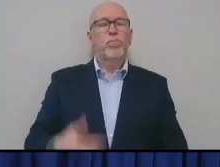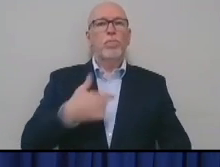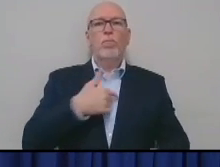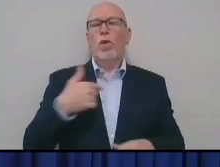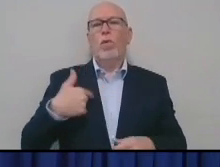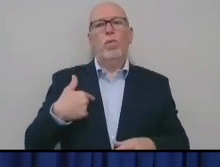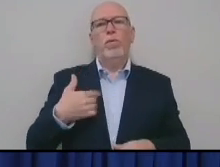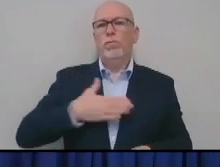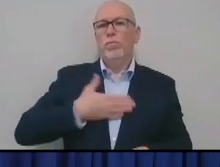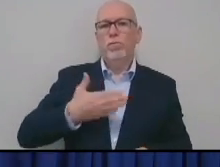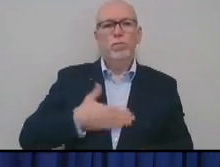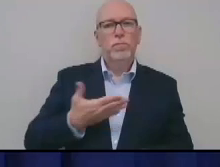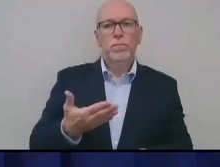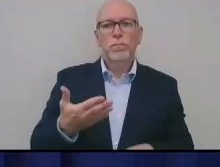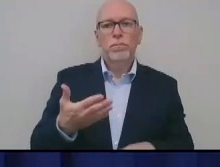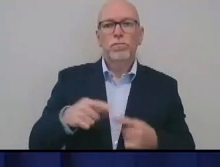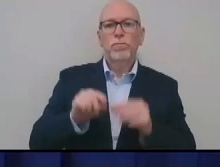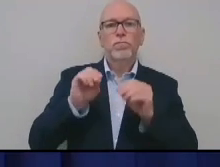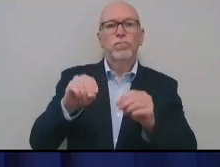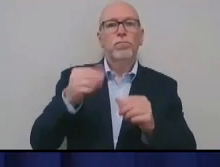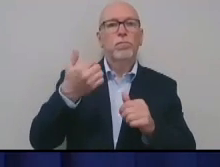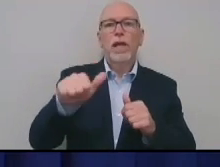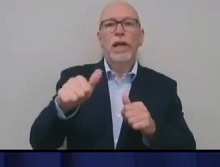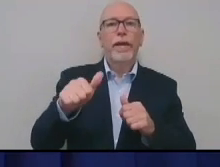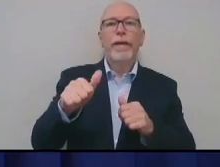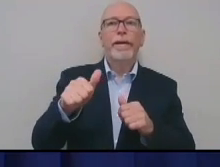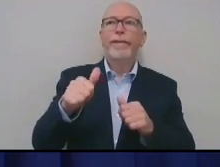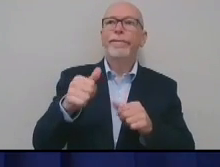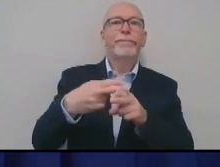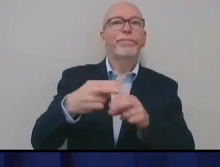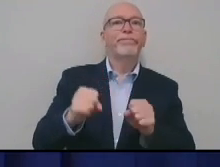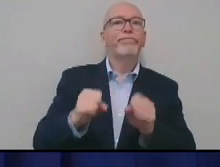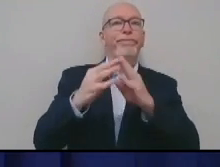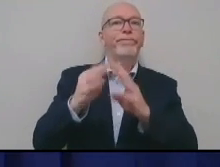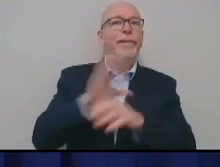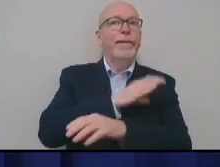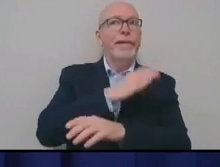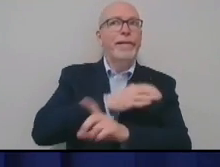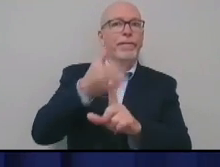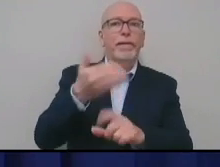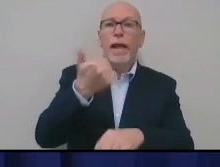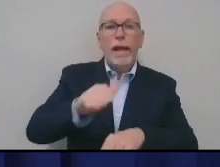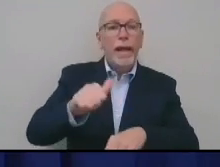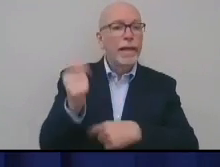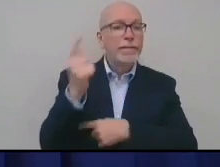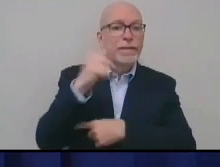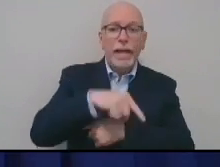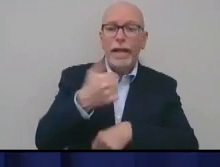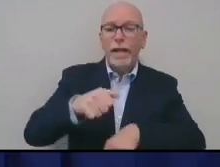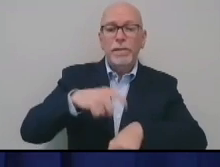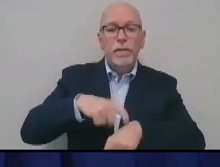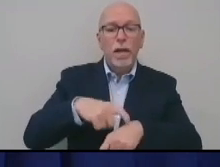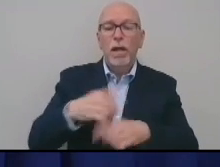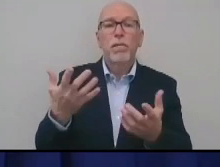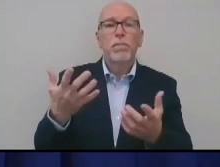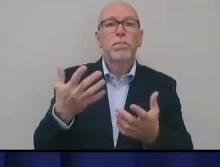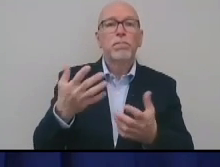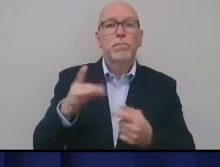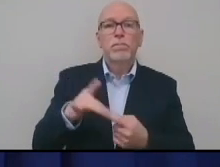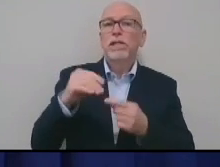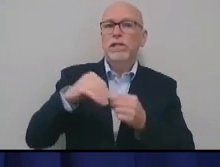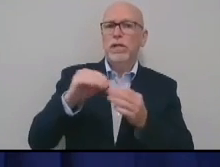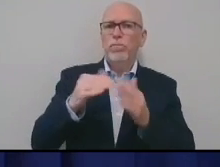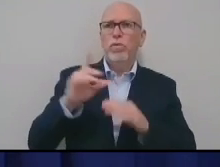willing to put a pop-up clinic whenever, any time of day, any day of the week, especially in communities where